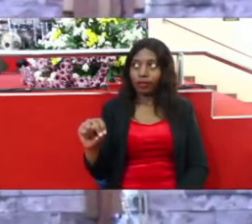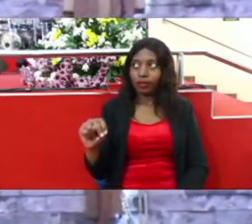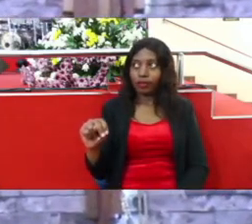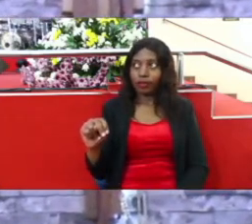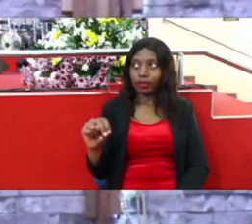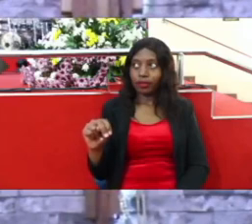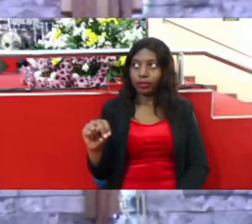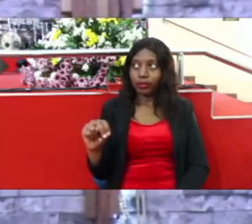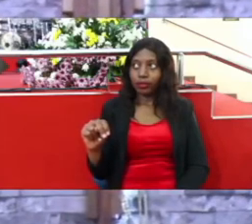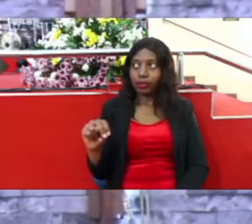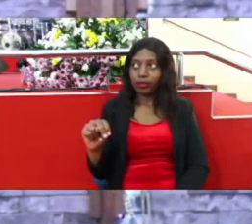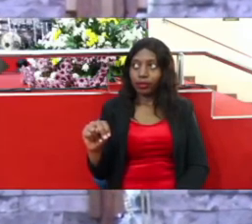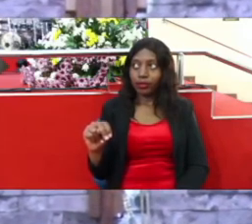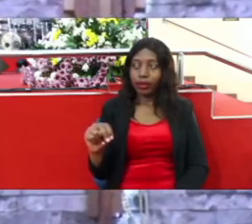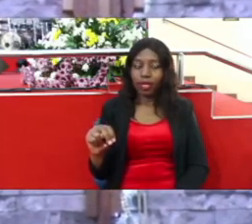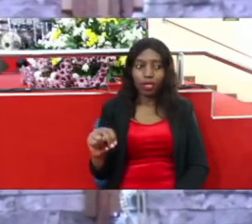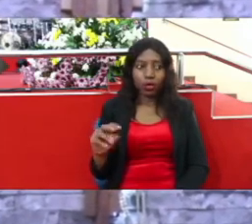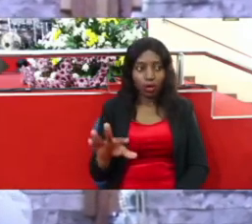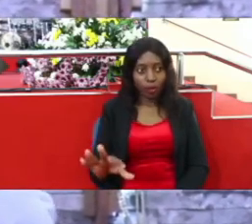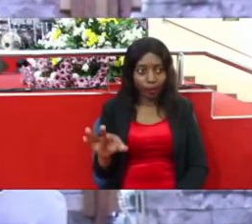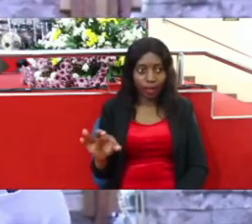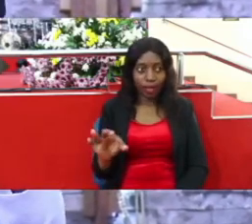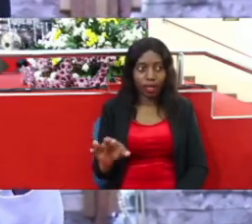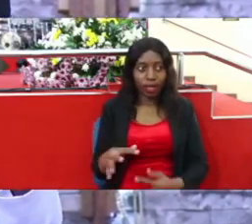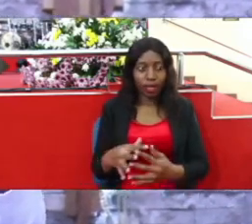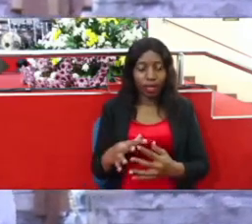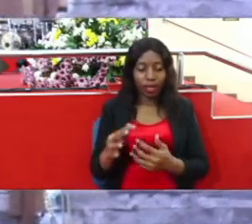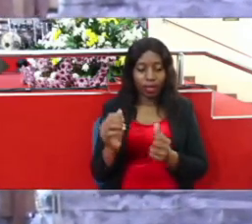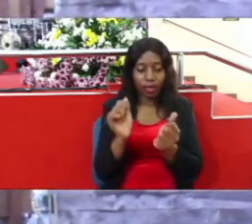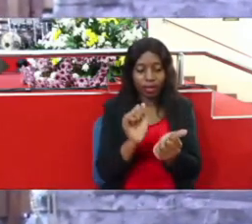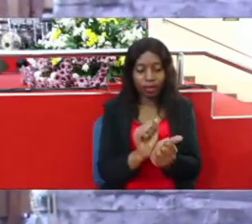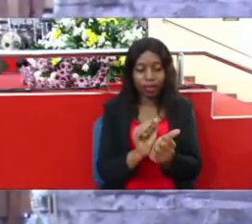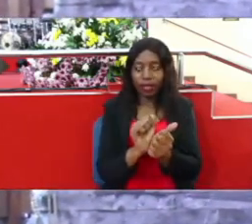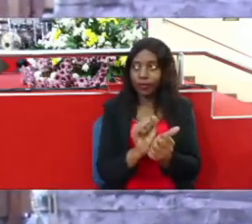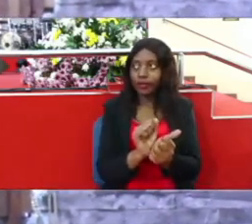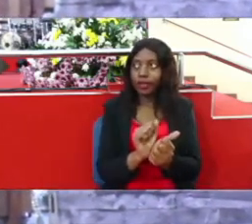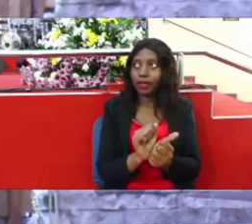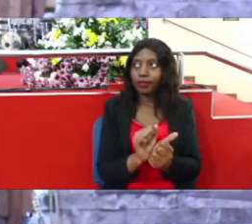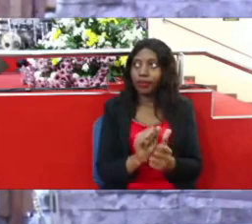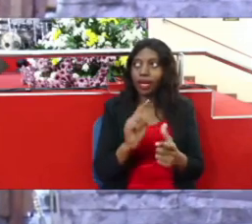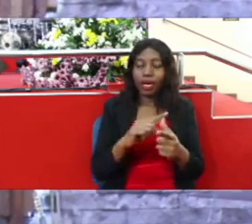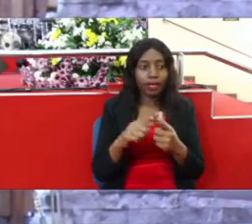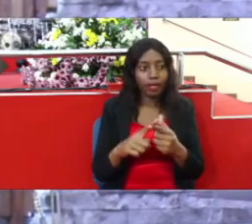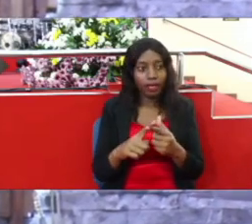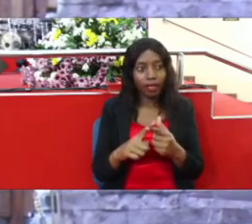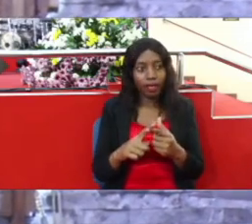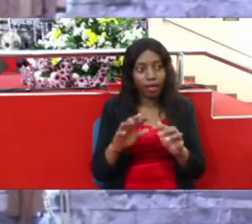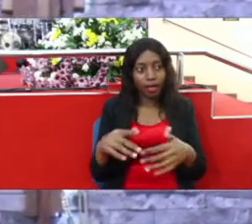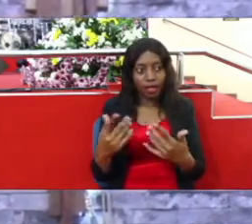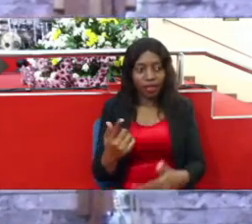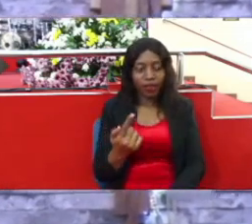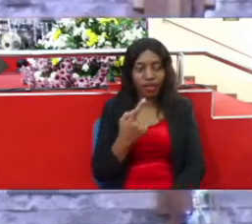hooks they would hook their mouth. Na kwa mitaga samaki wangeweka kwenye midomo. And force the captives to